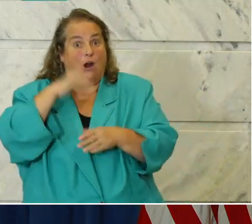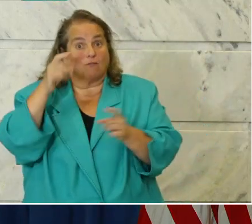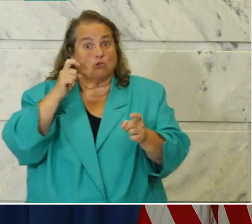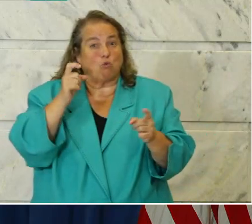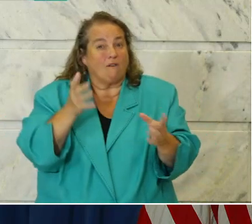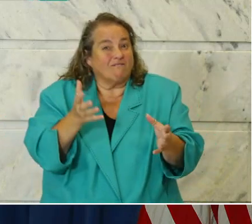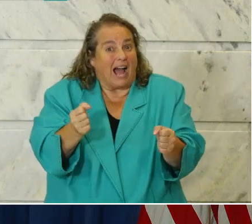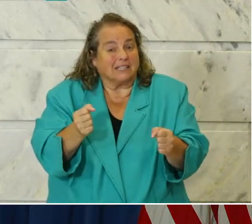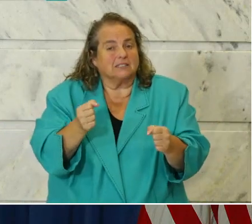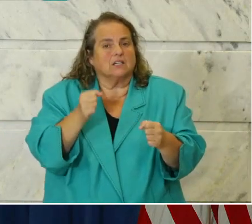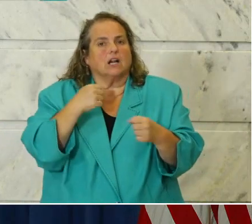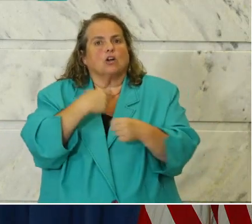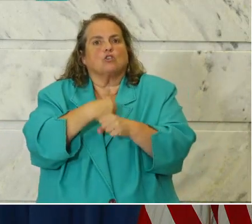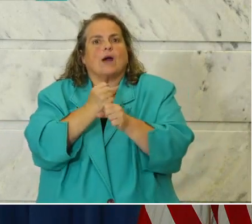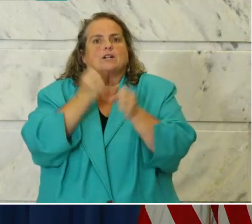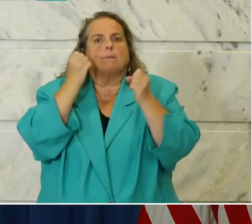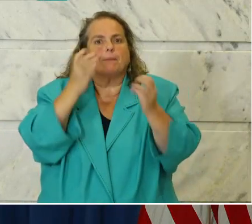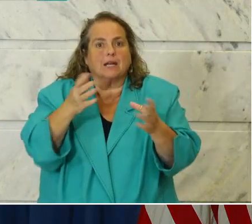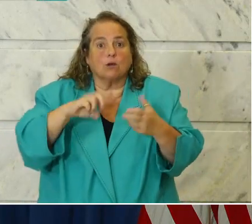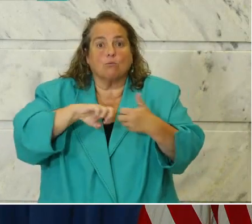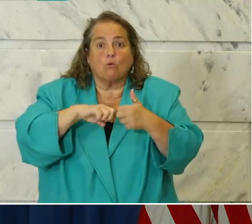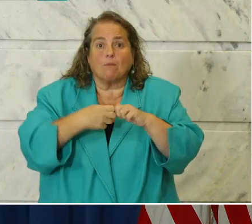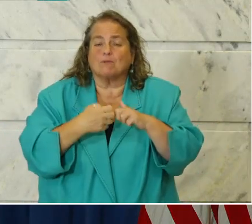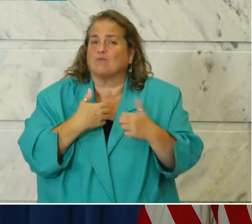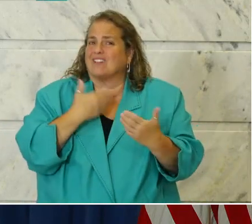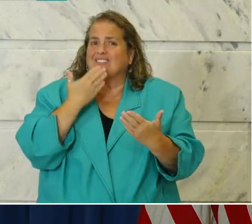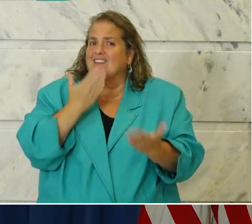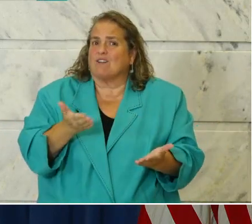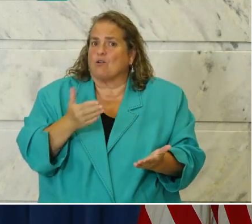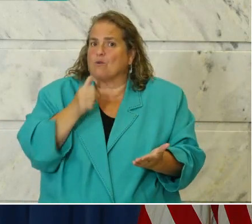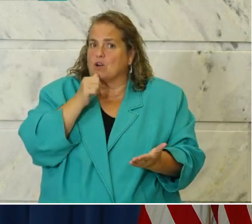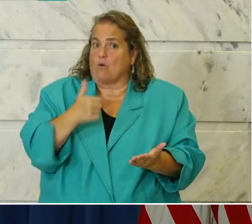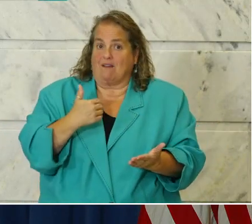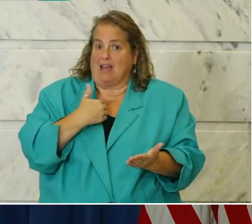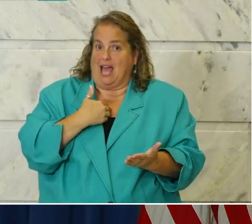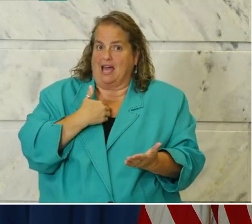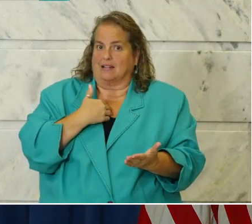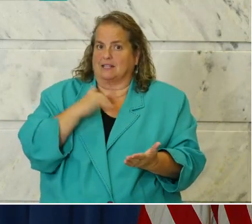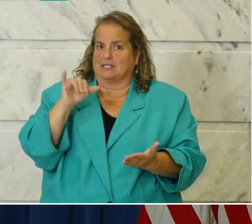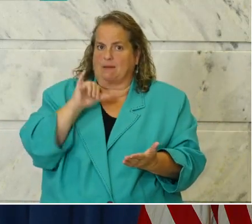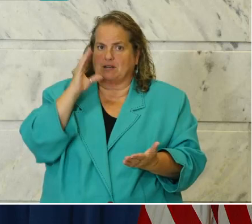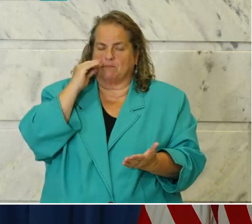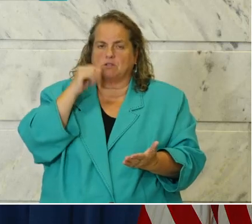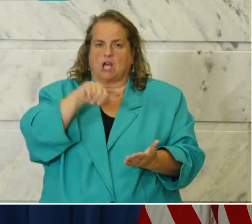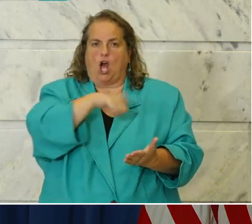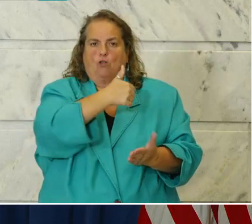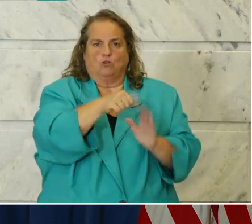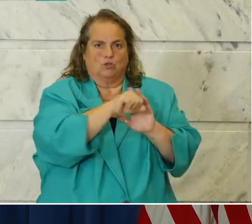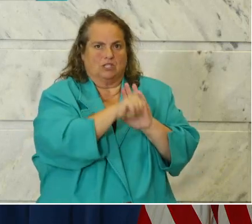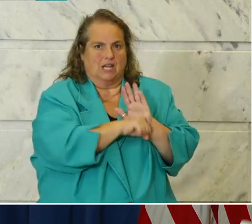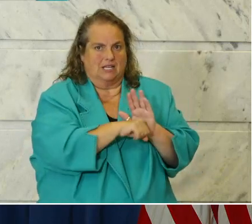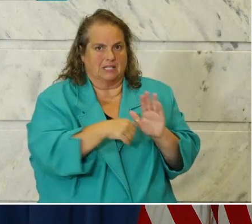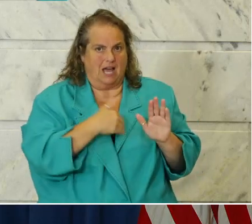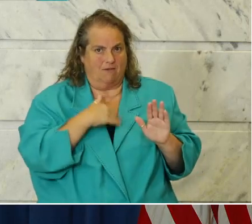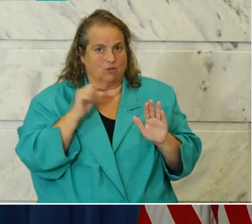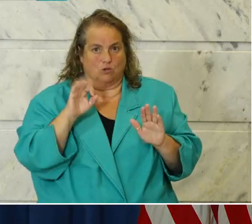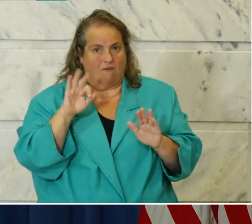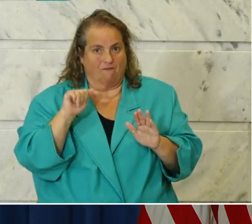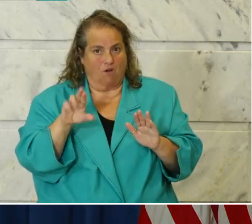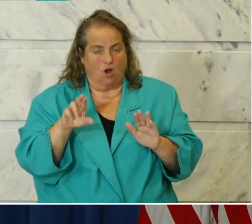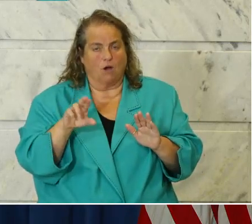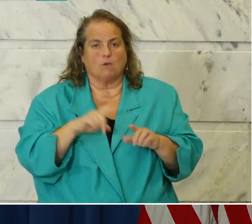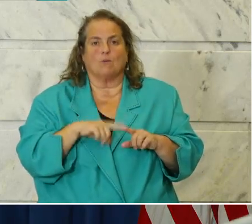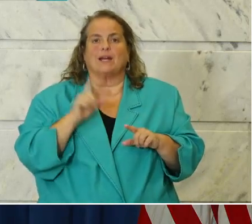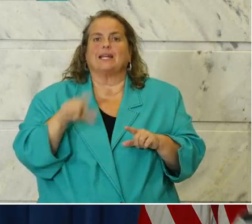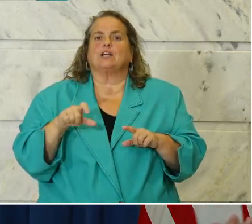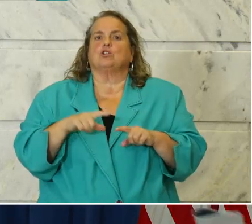all sorts of problems that we thankfully have not had to directly experience yet in the state of Kentucky. And so we will continue to try. I'll